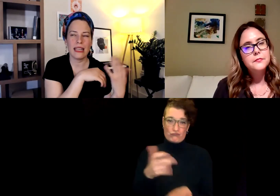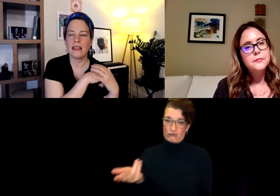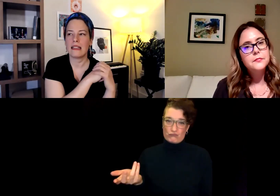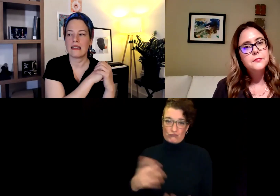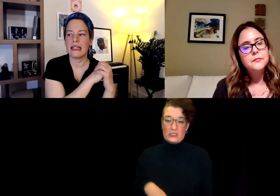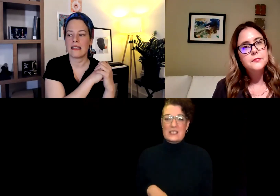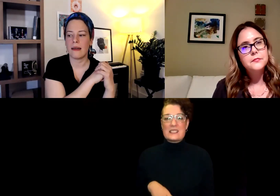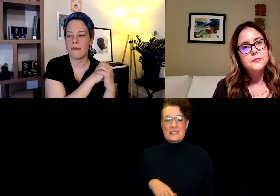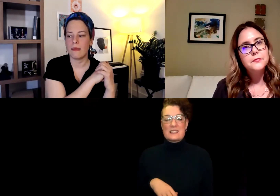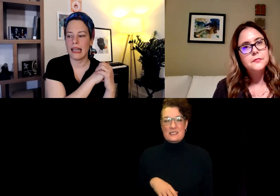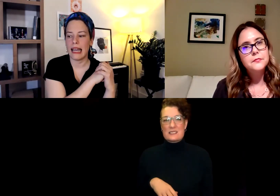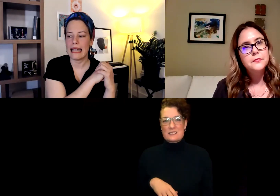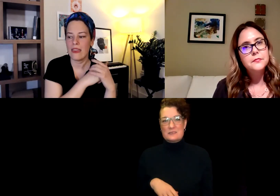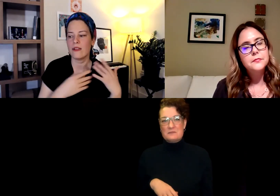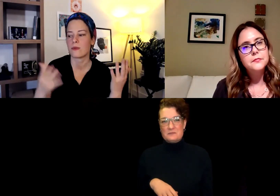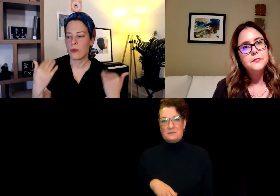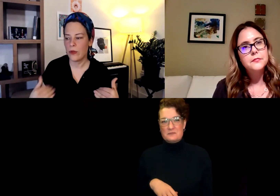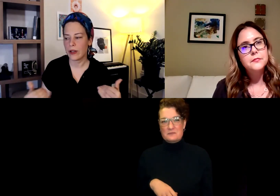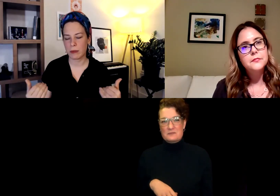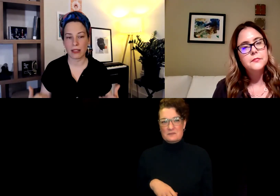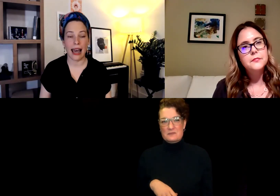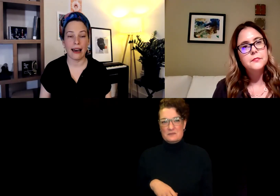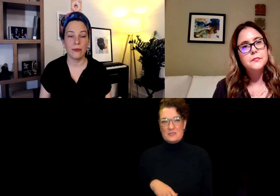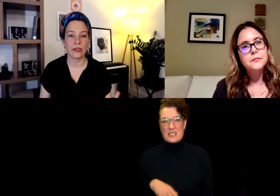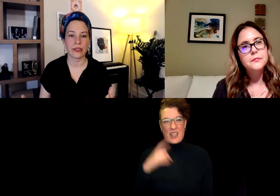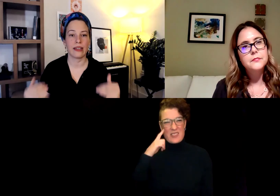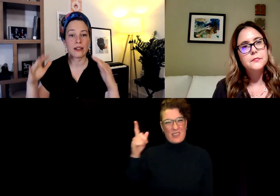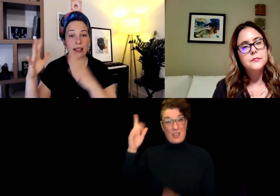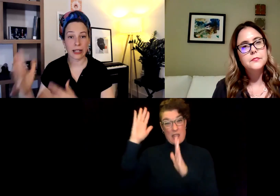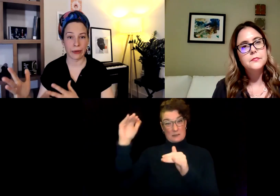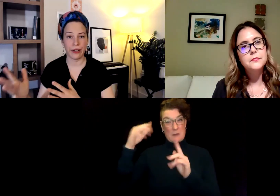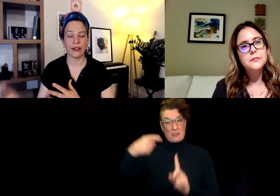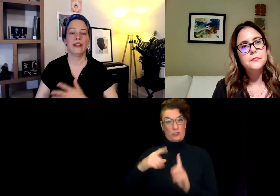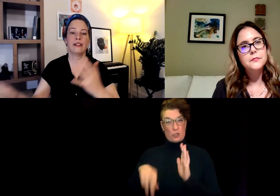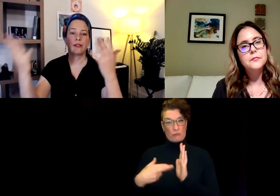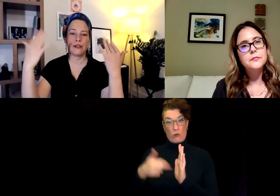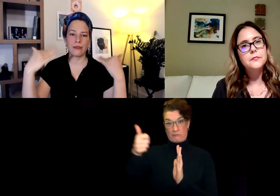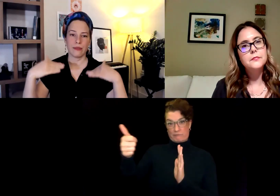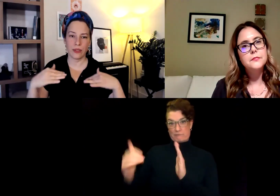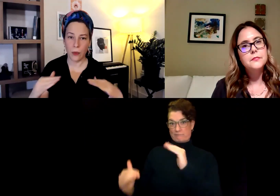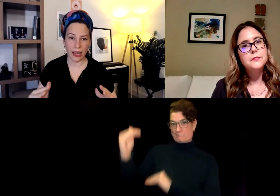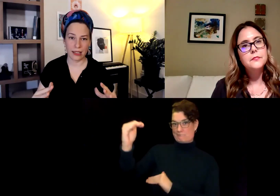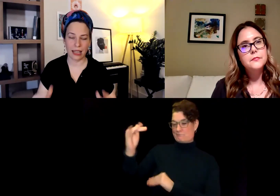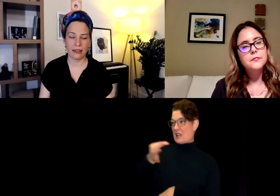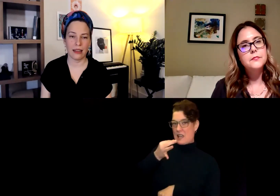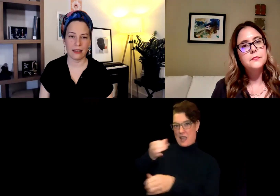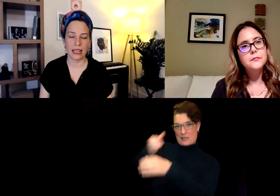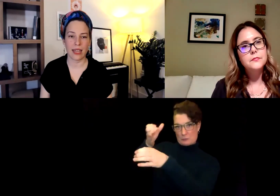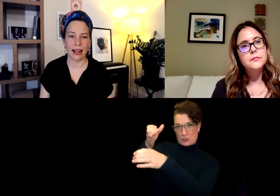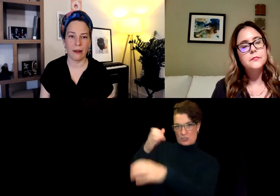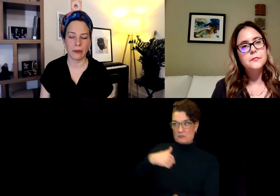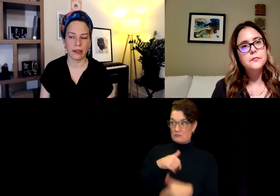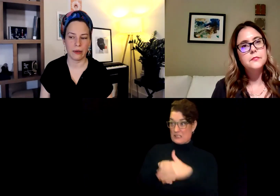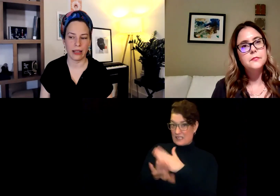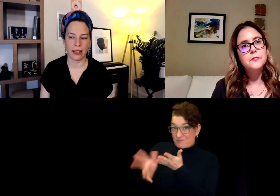was, it's I think there's a role that you're supposed to have, which is like, they're the expert, you're going in to see if they